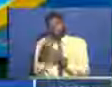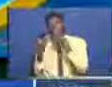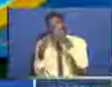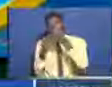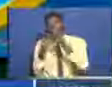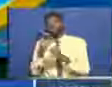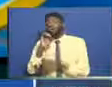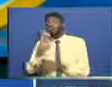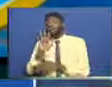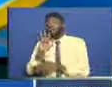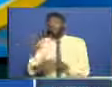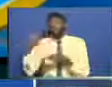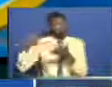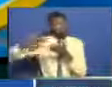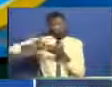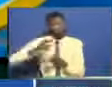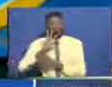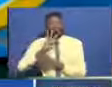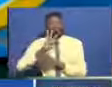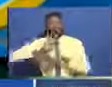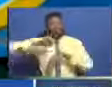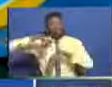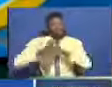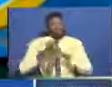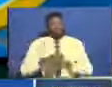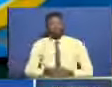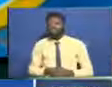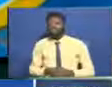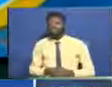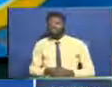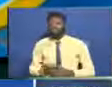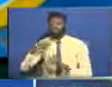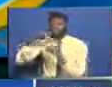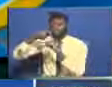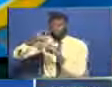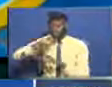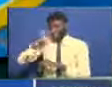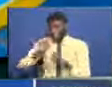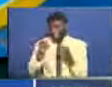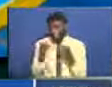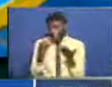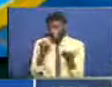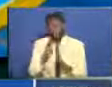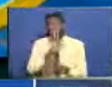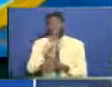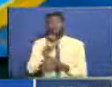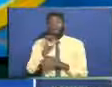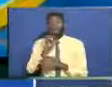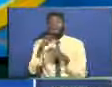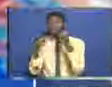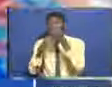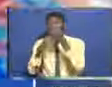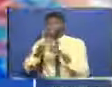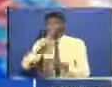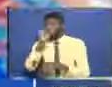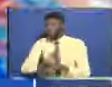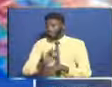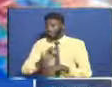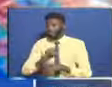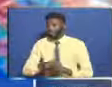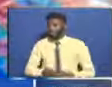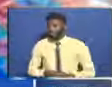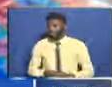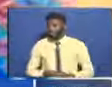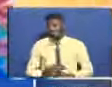5 screened in the last 24 hours. The viral positivity rate now stands at 5.7%.